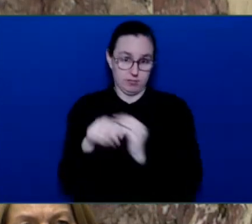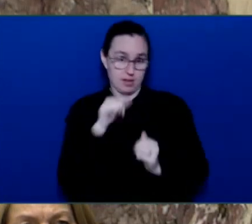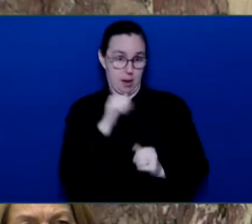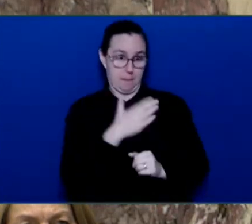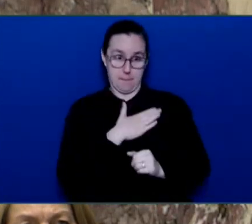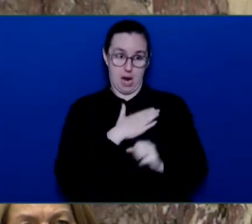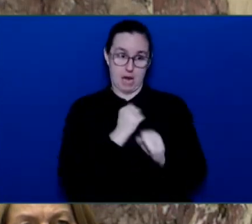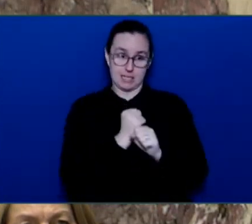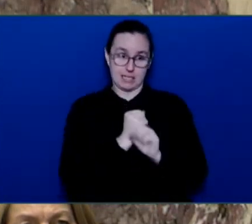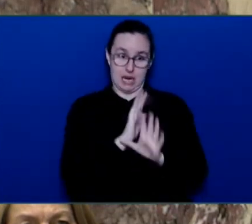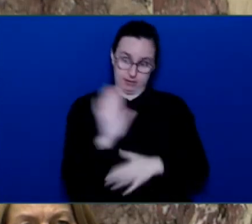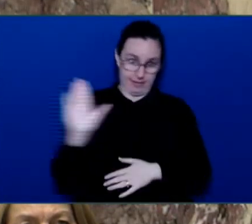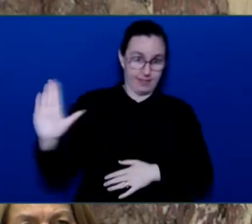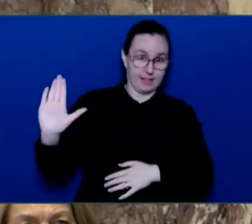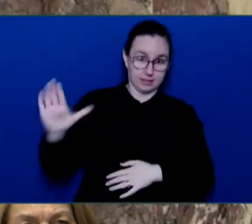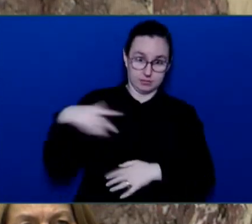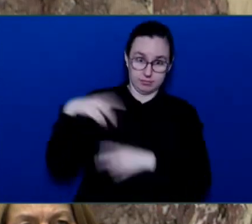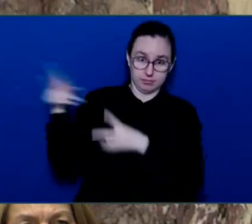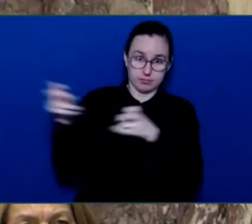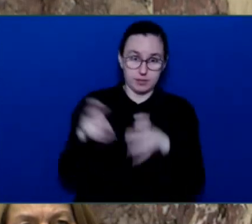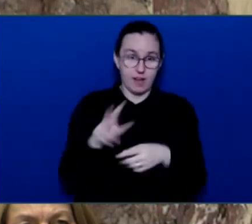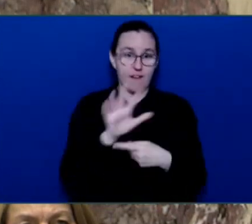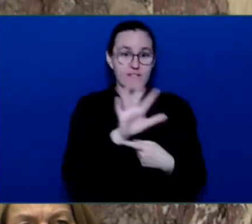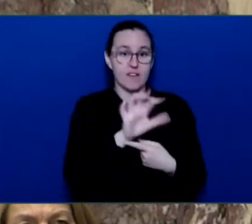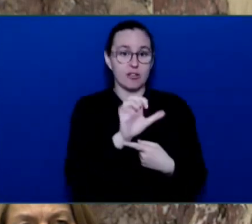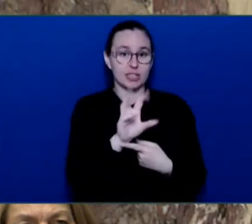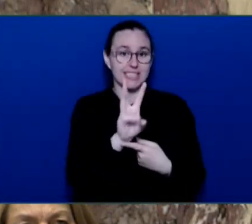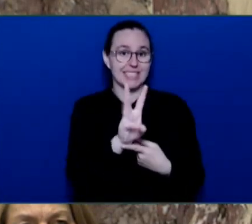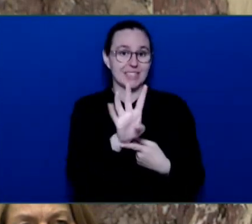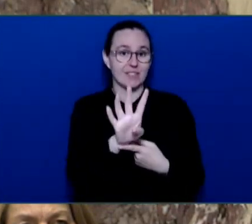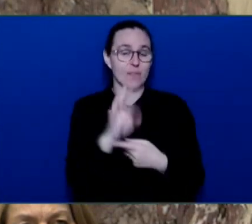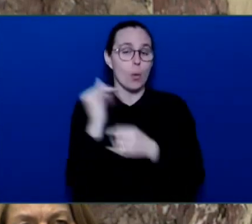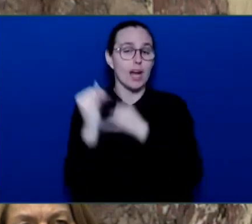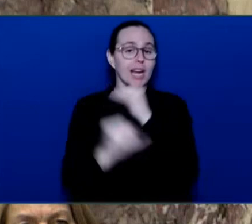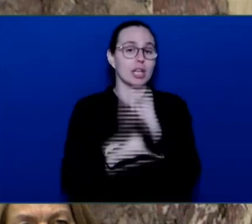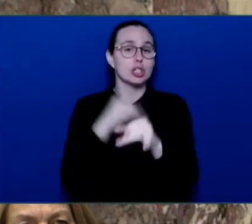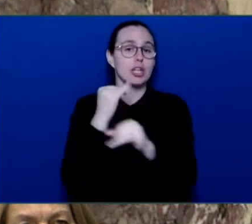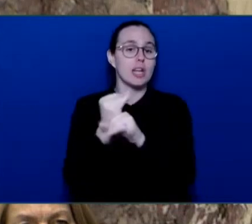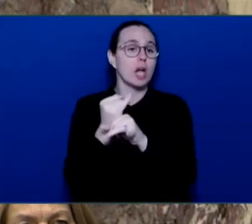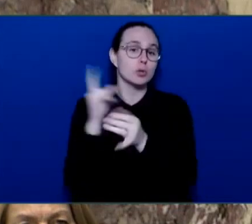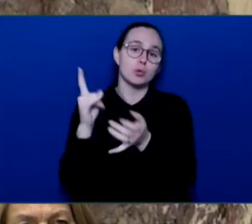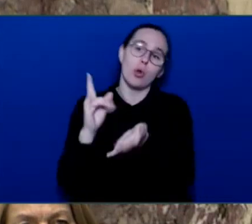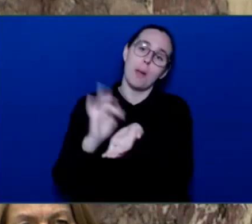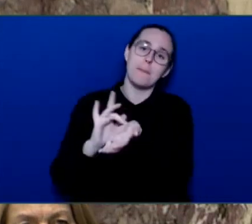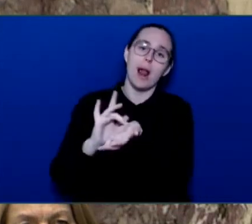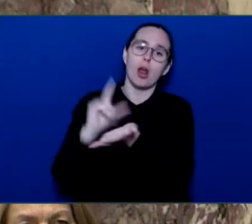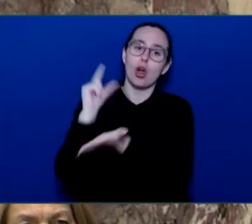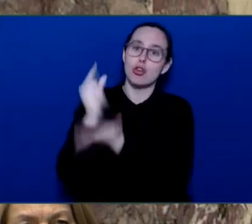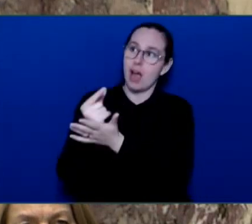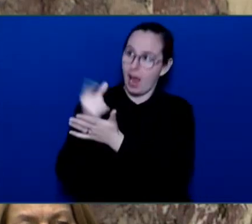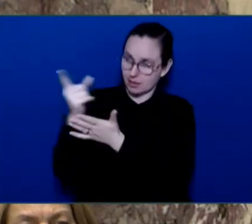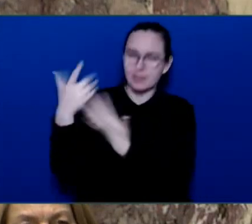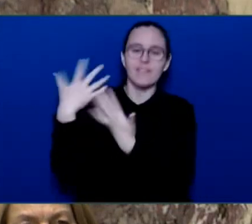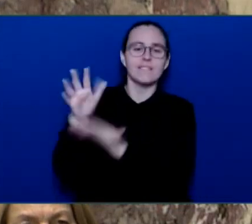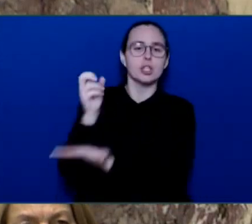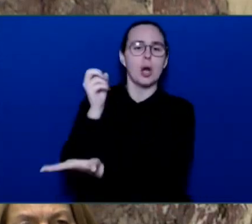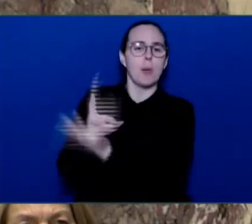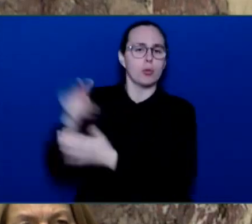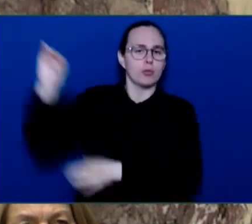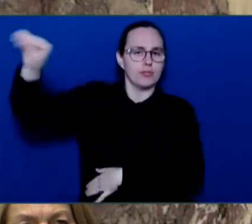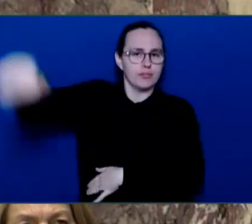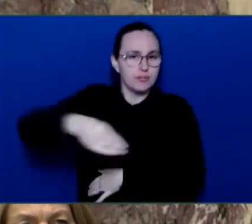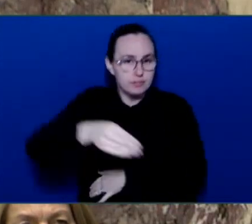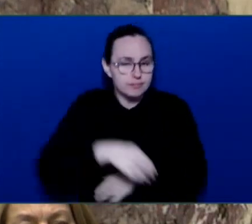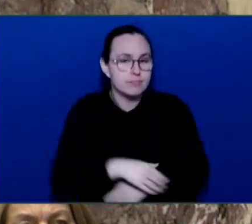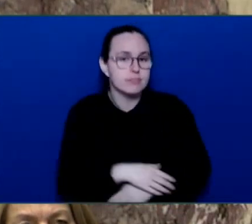564 international medical graduates approved this year. 66 primary care networks in British Columbia, and